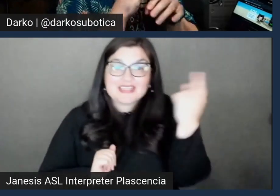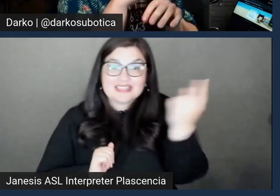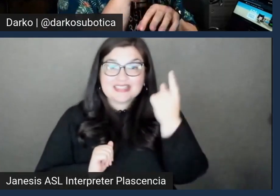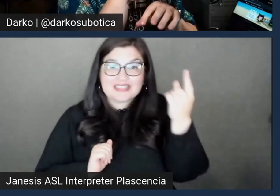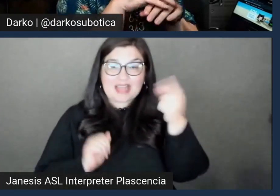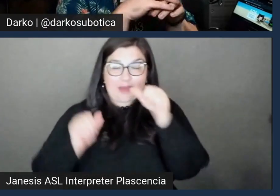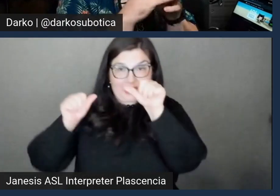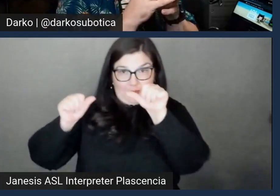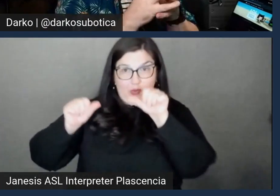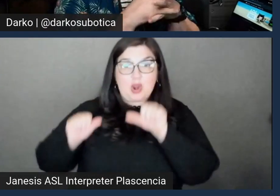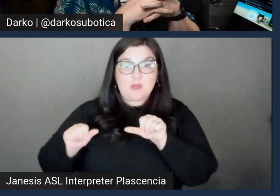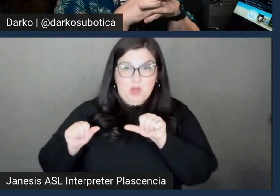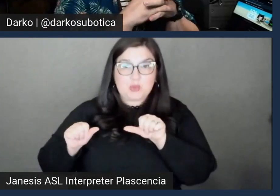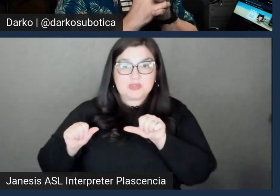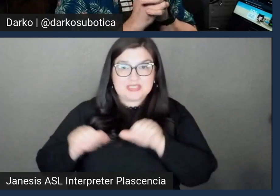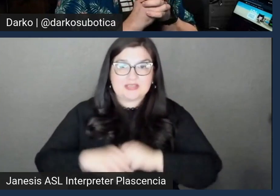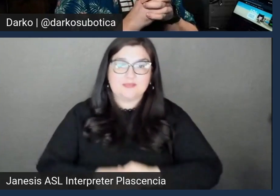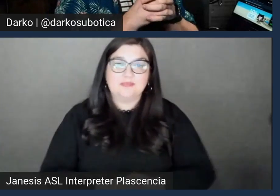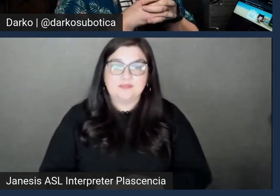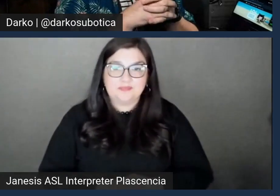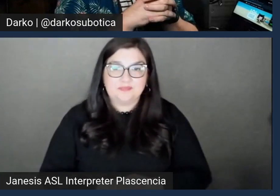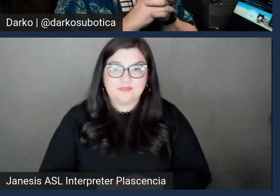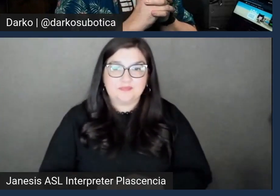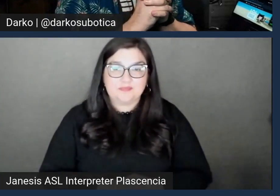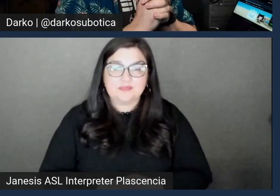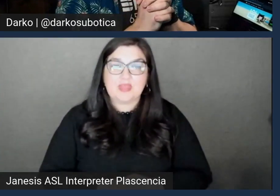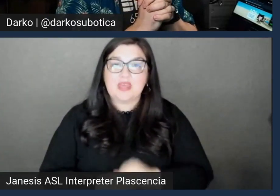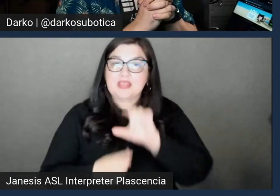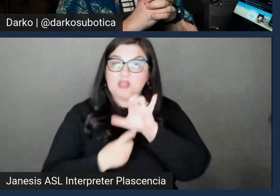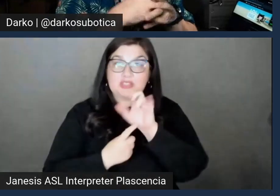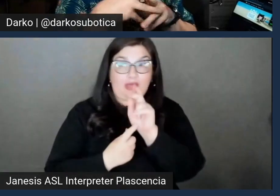the chat from time to time. There's a link to the survey.